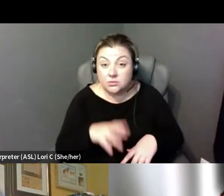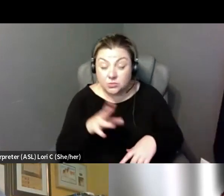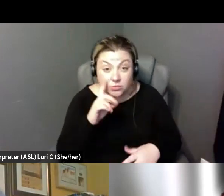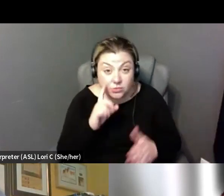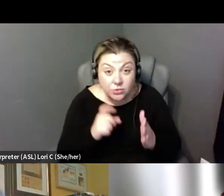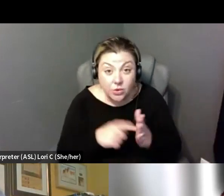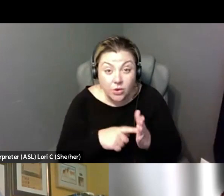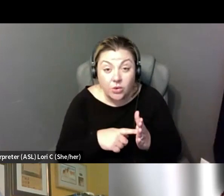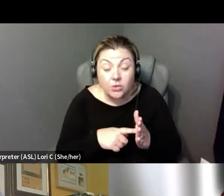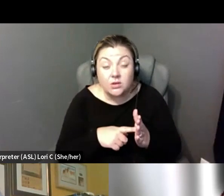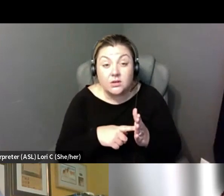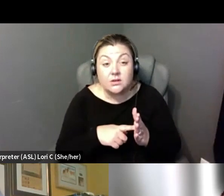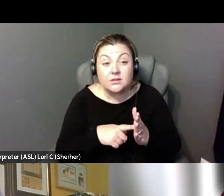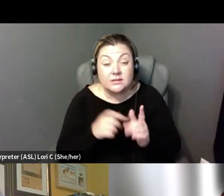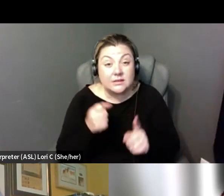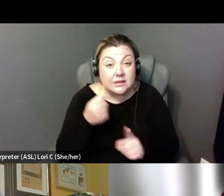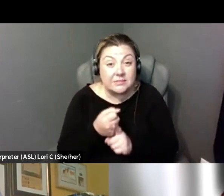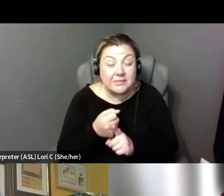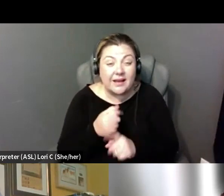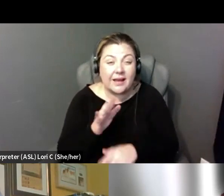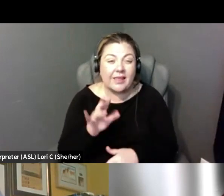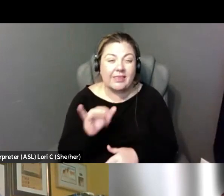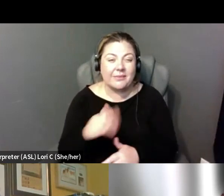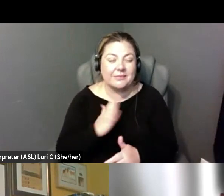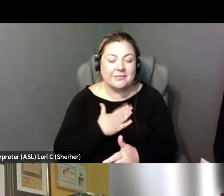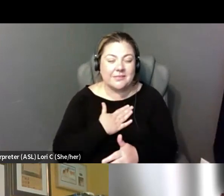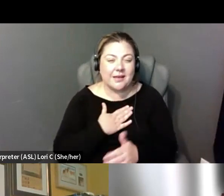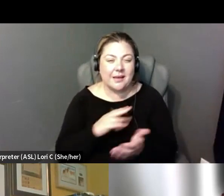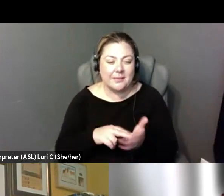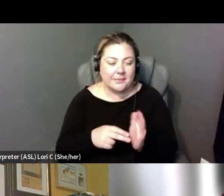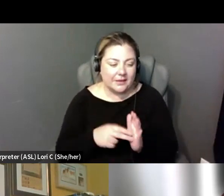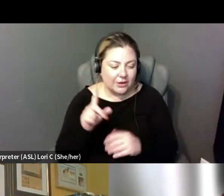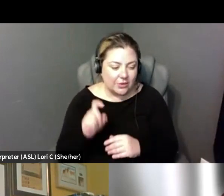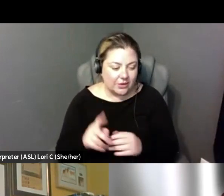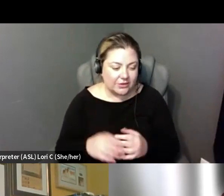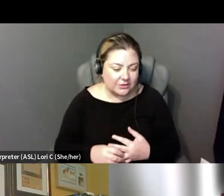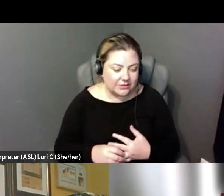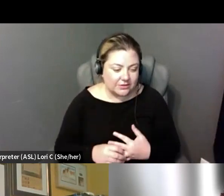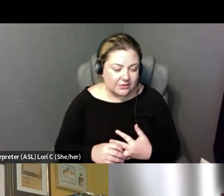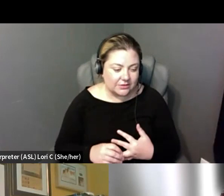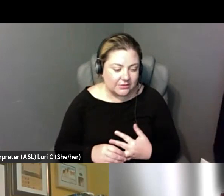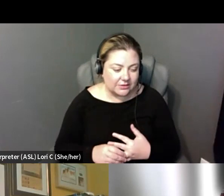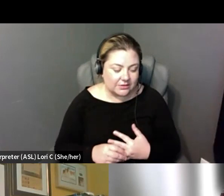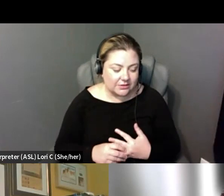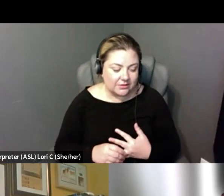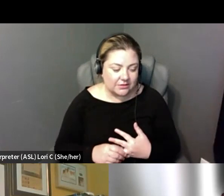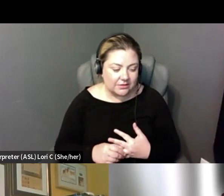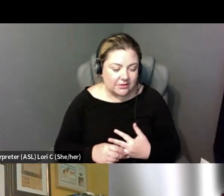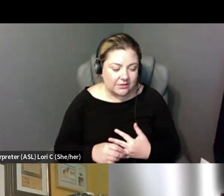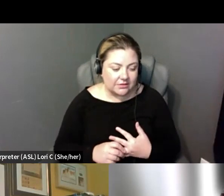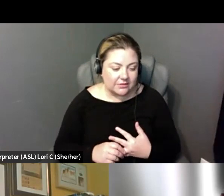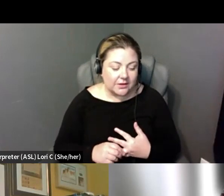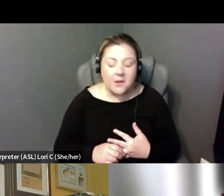one location. That's what I meant to say. Probably I just phrased it in a different way. Yeah, that's a really